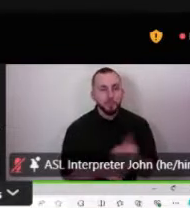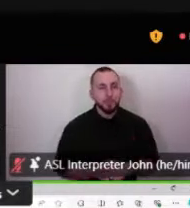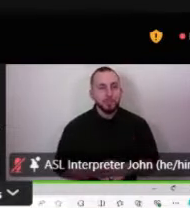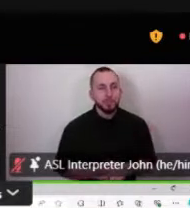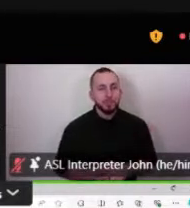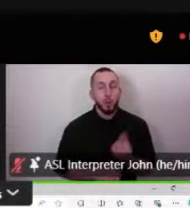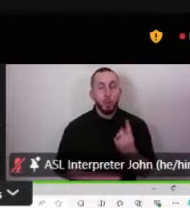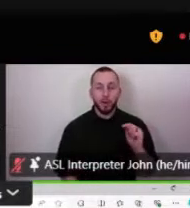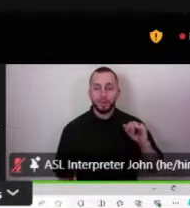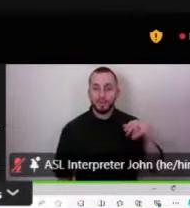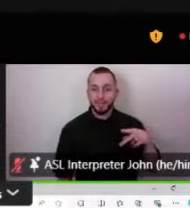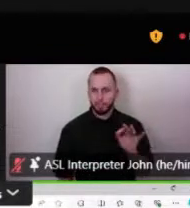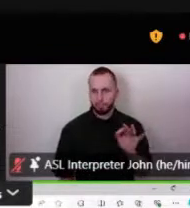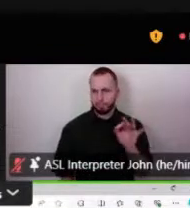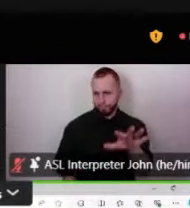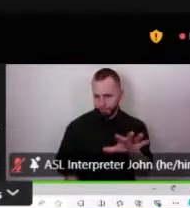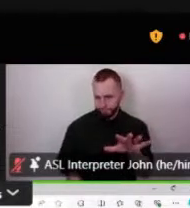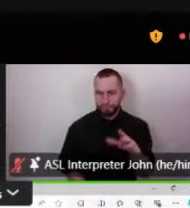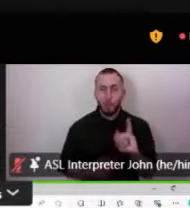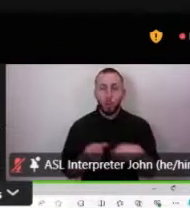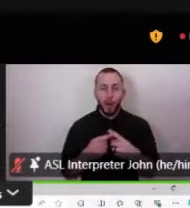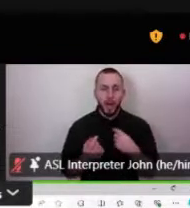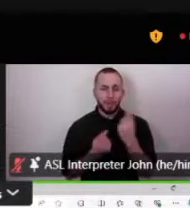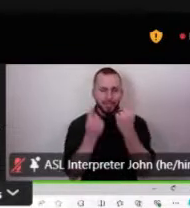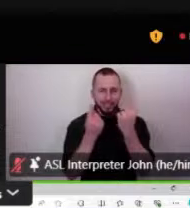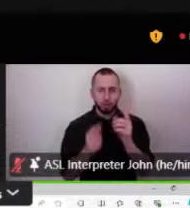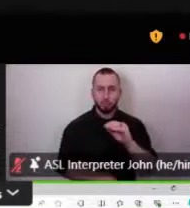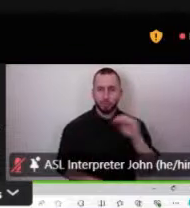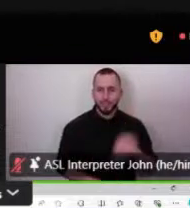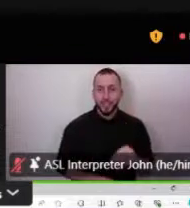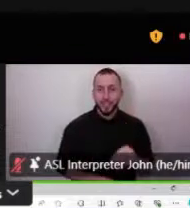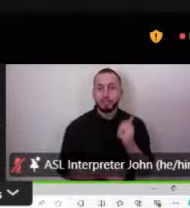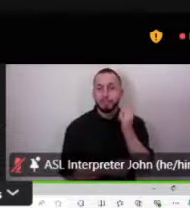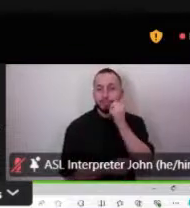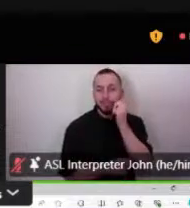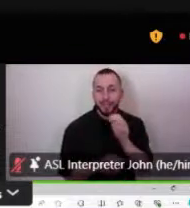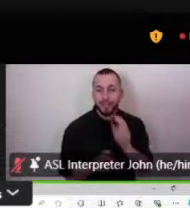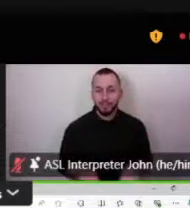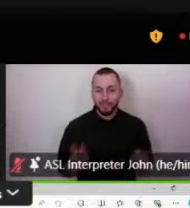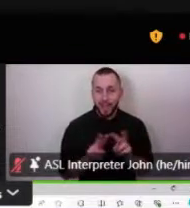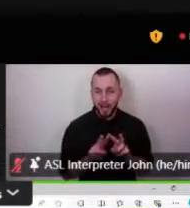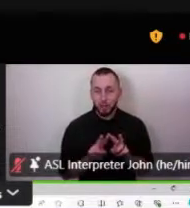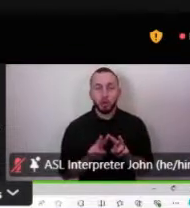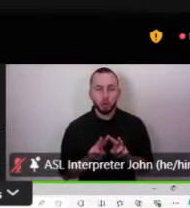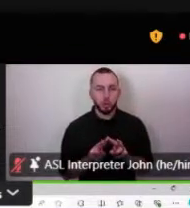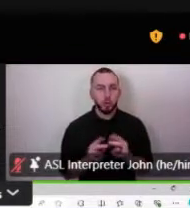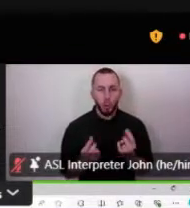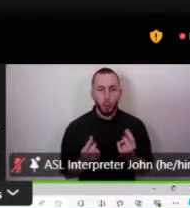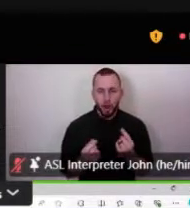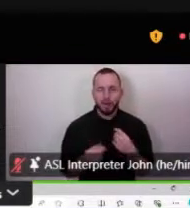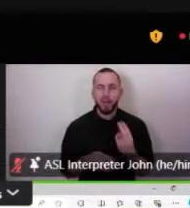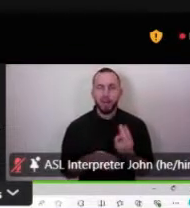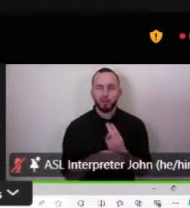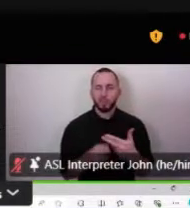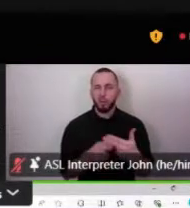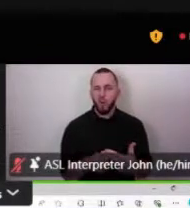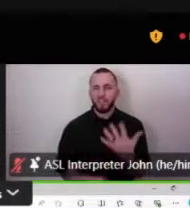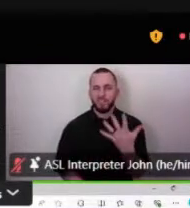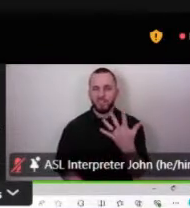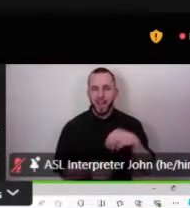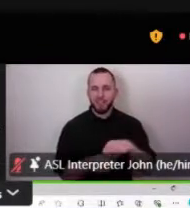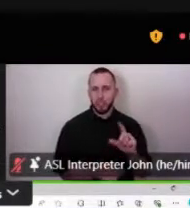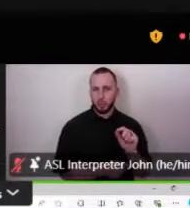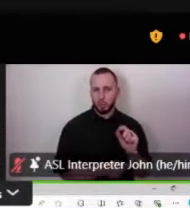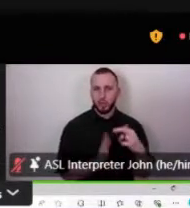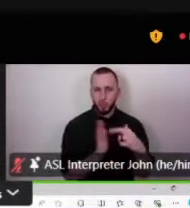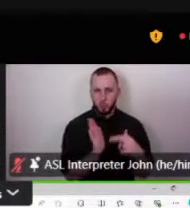tip I have when looking at the percent daily value for guidance on which choose of foods is use a 5 and 20 rule. So look for foods,